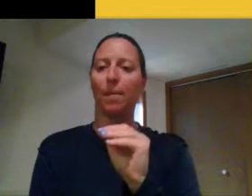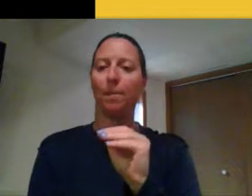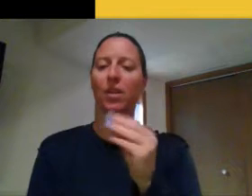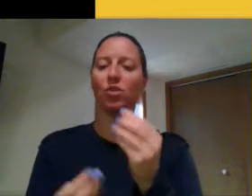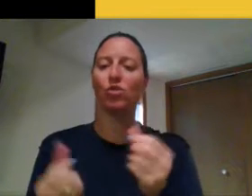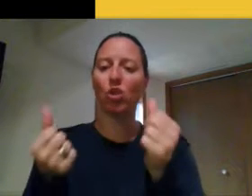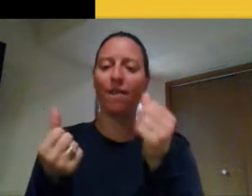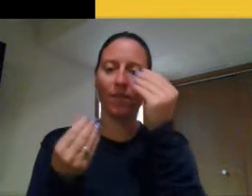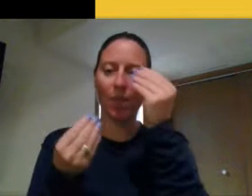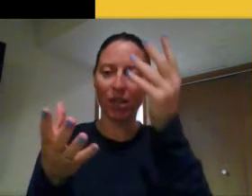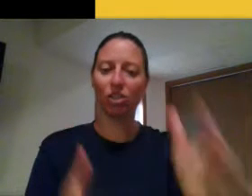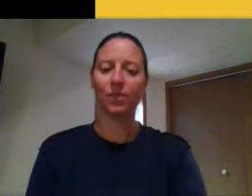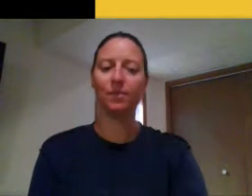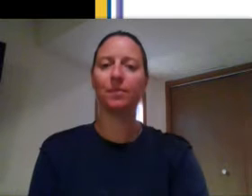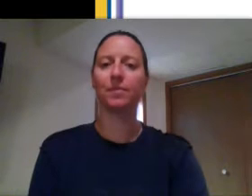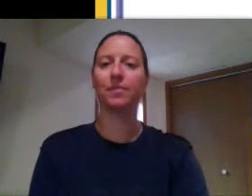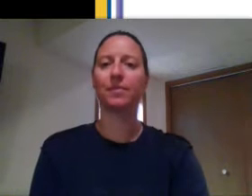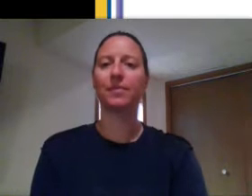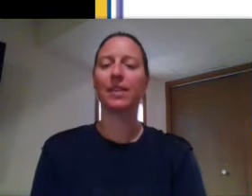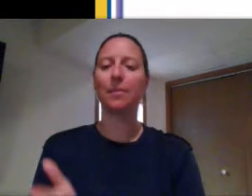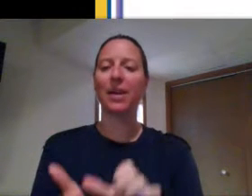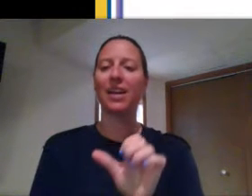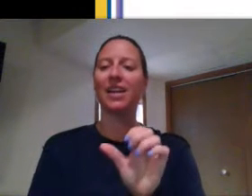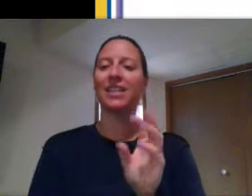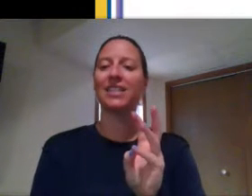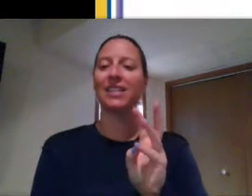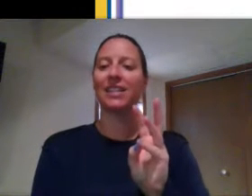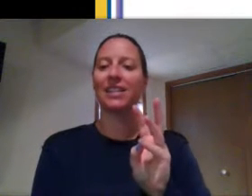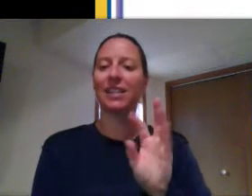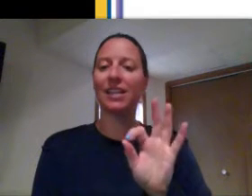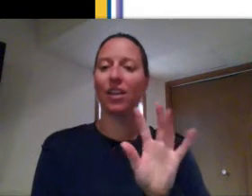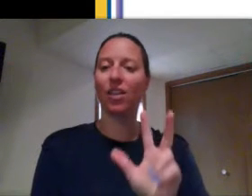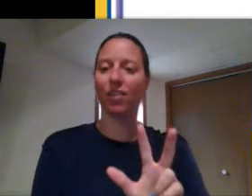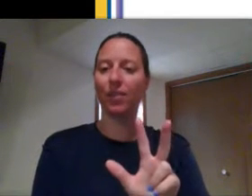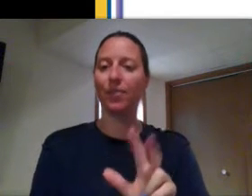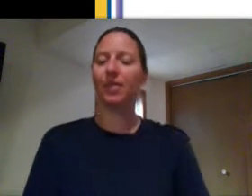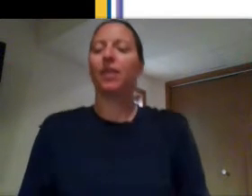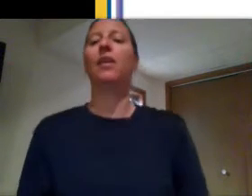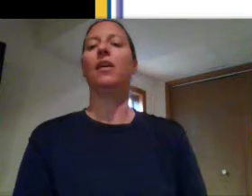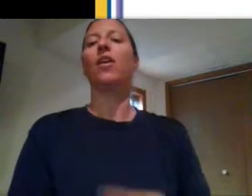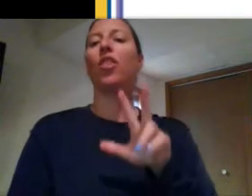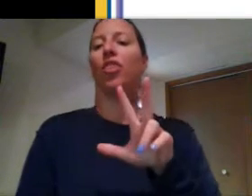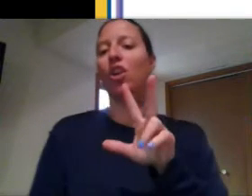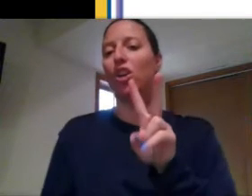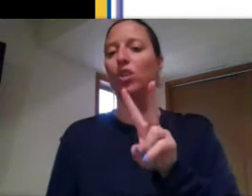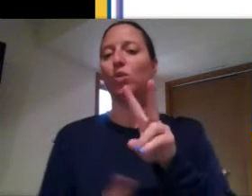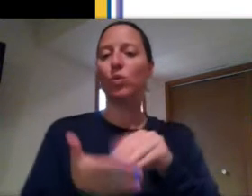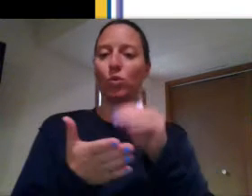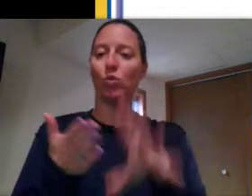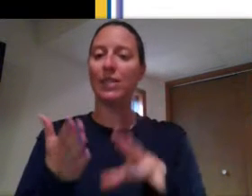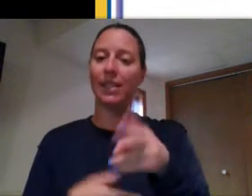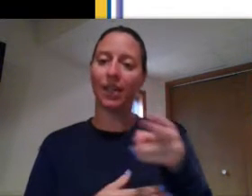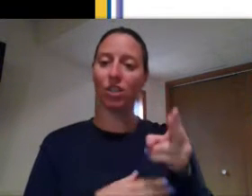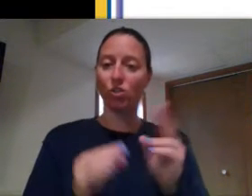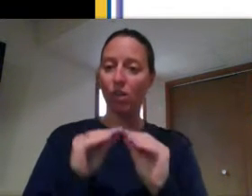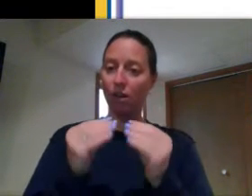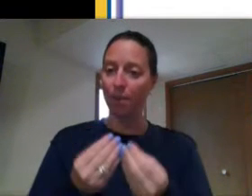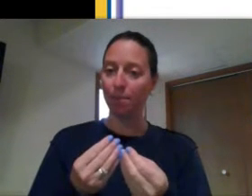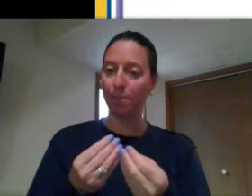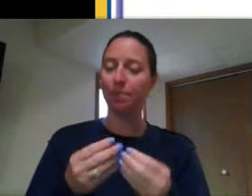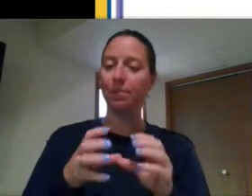Page 693, unlock the problem. There are 32 students in the history club. They are